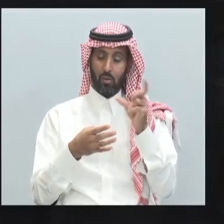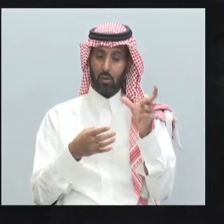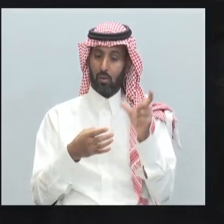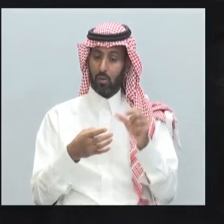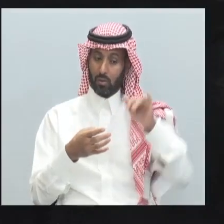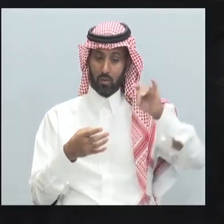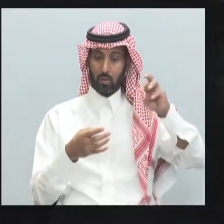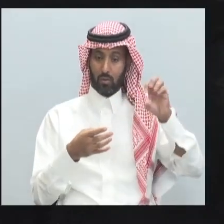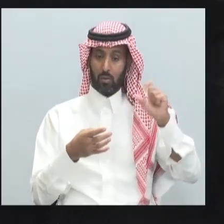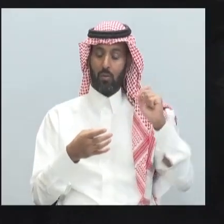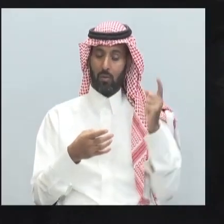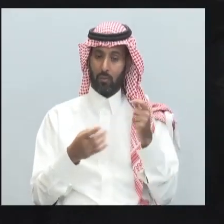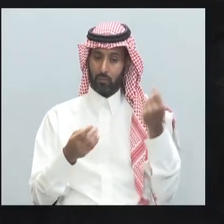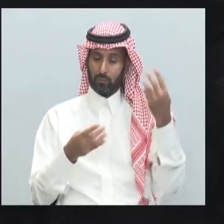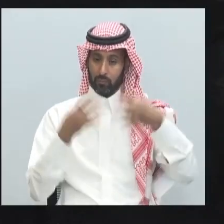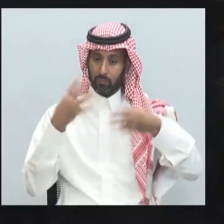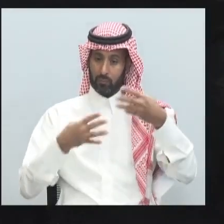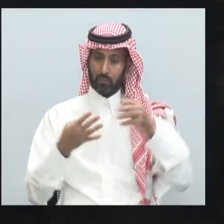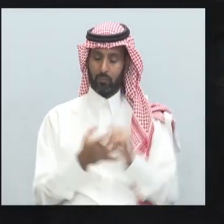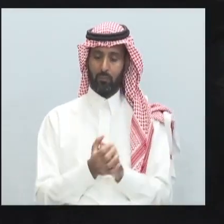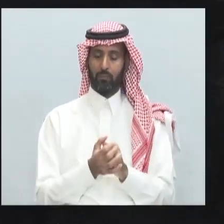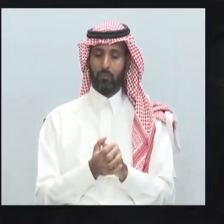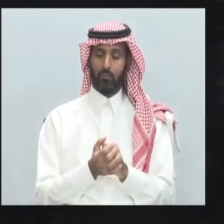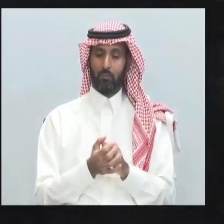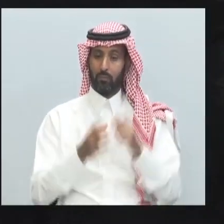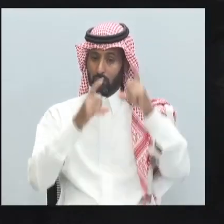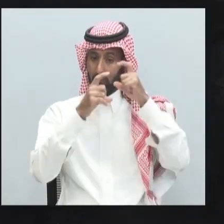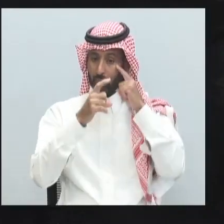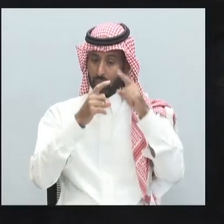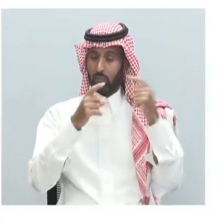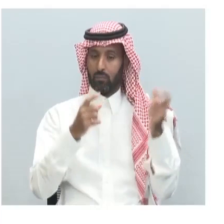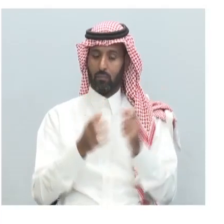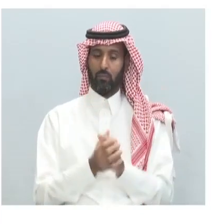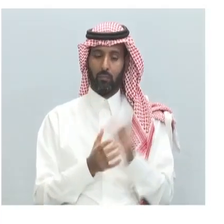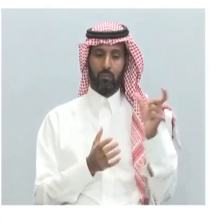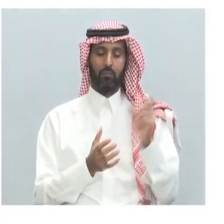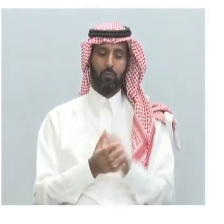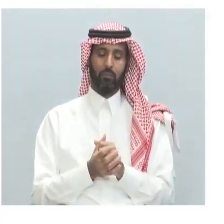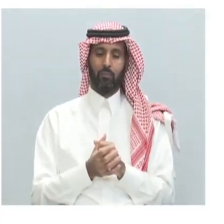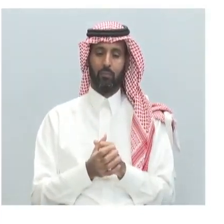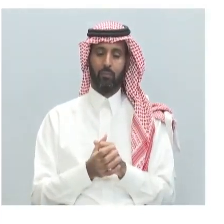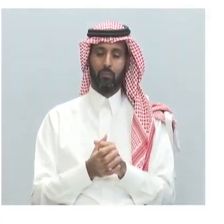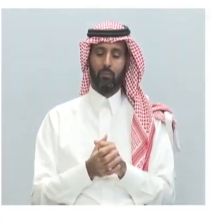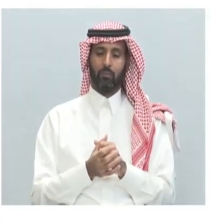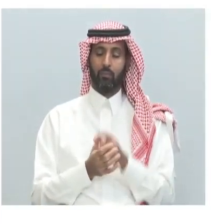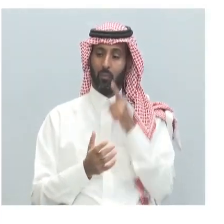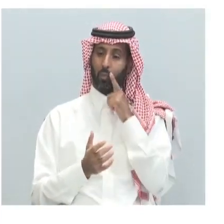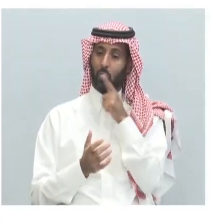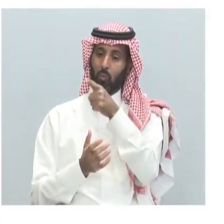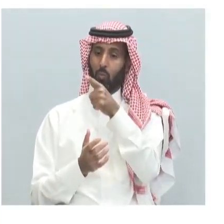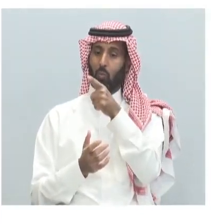will use your pen to match between the pictures and the words. Okay, first of all, we have